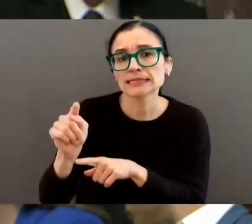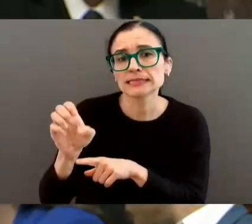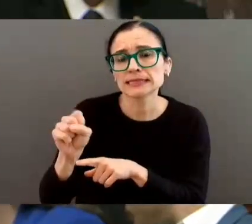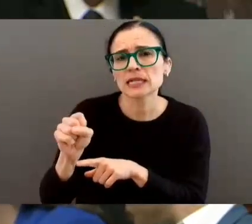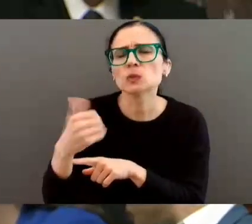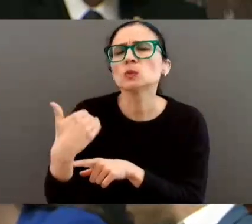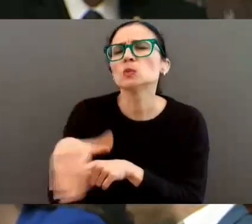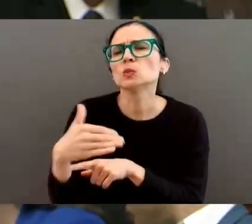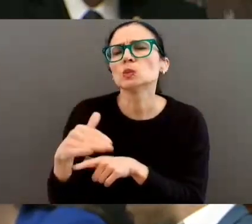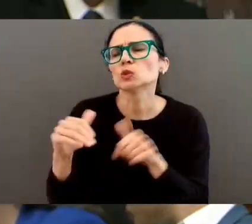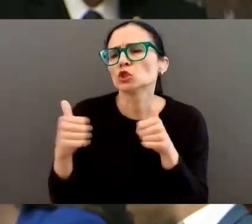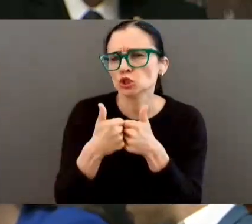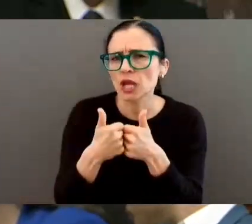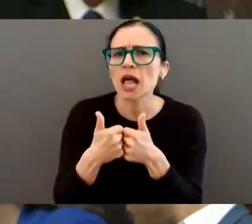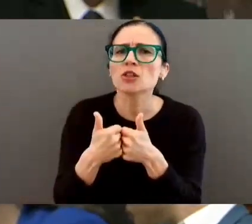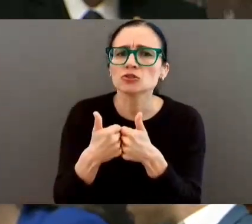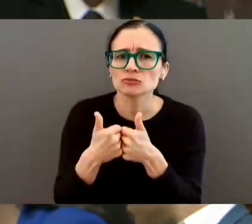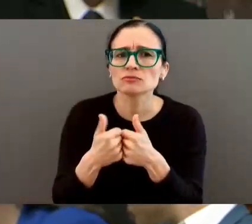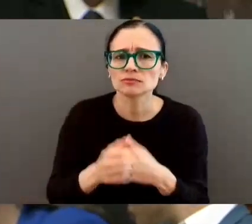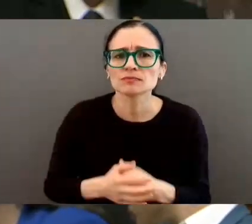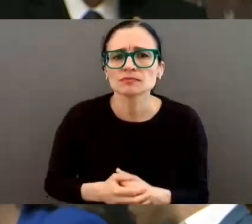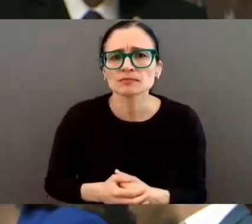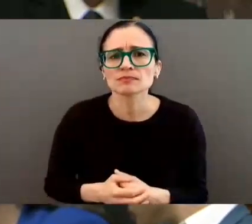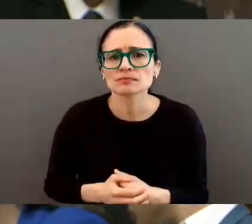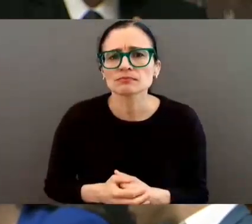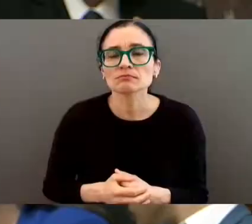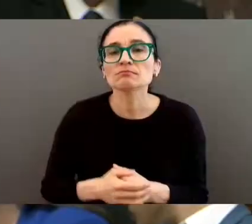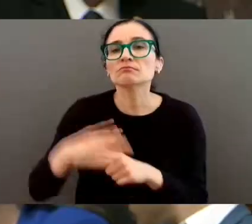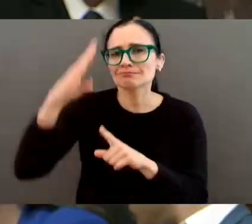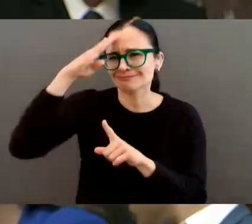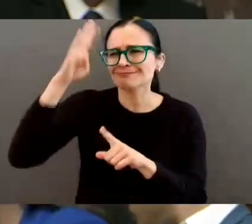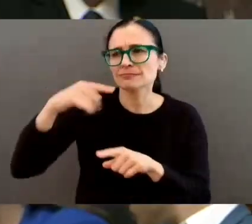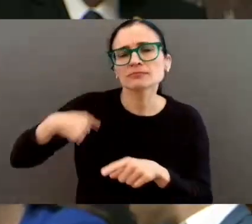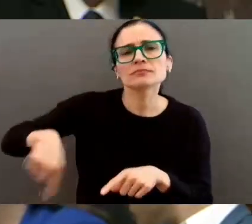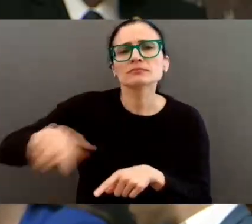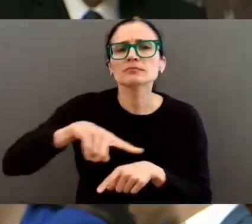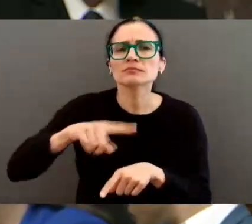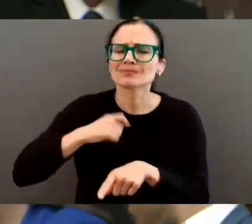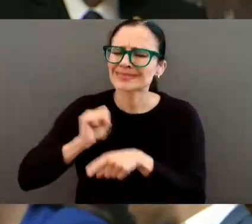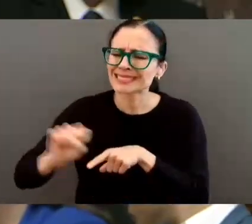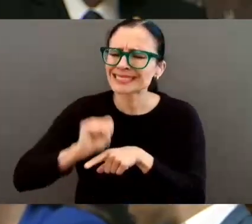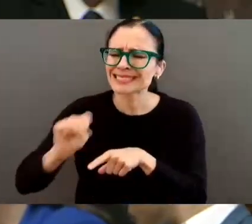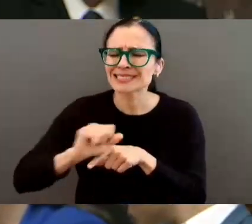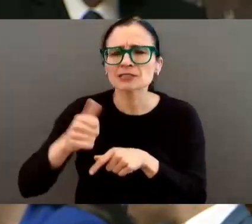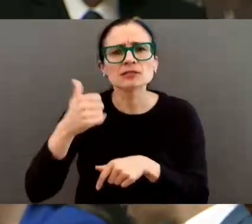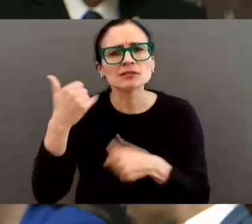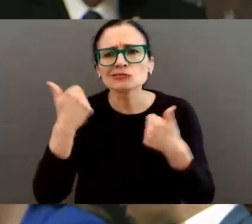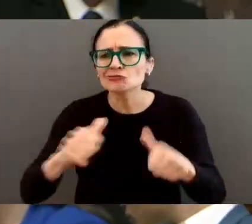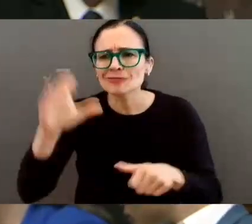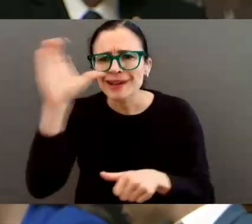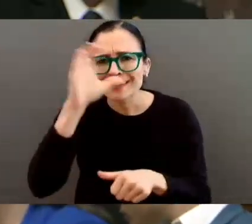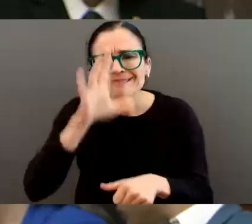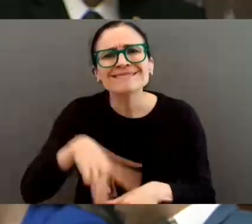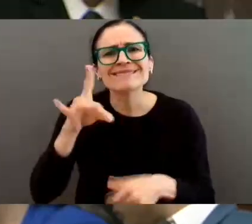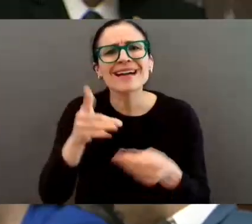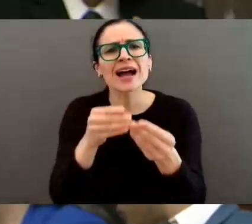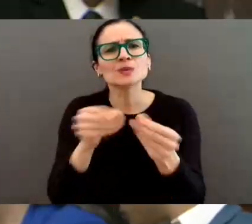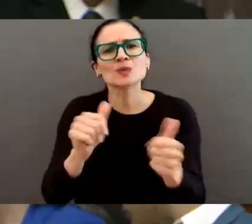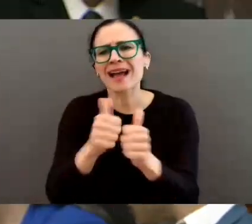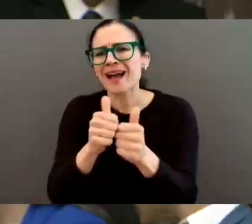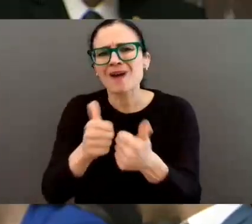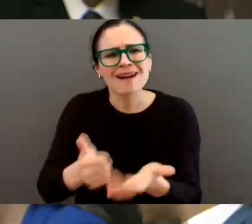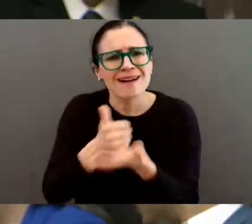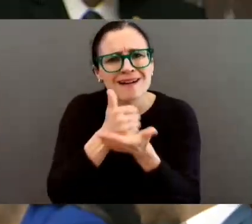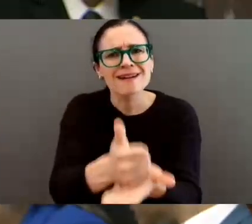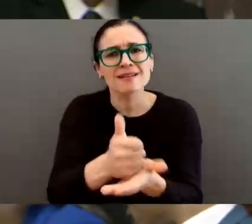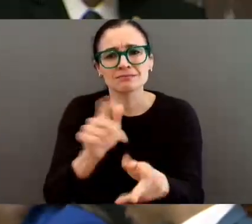hard we've all been working to find more ways to deliver services to people. We have built new housing. We